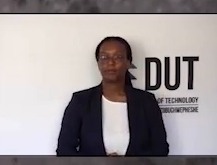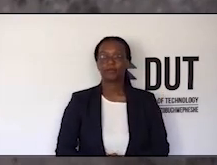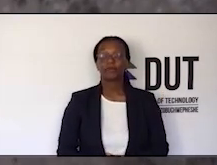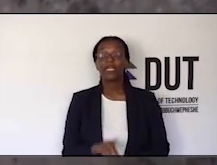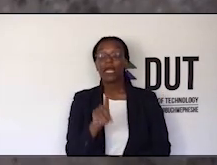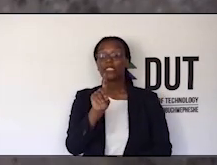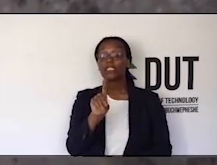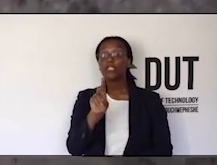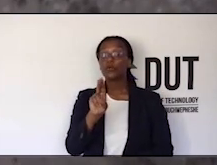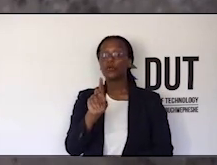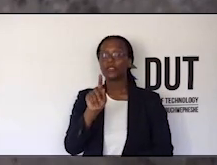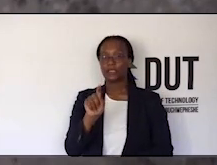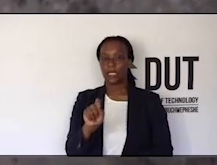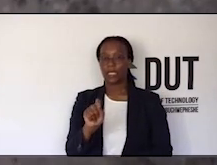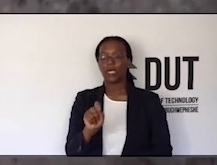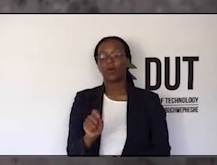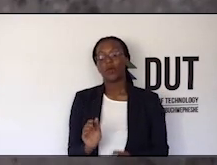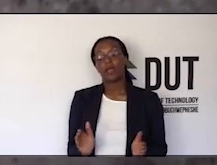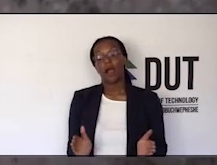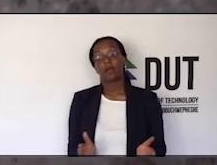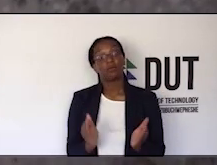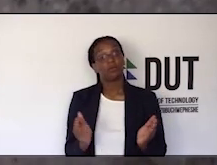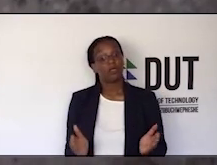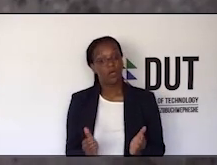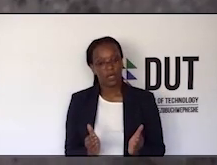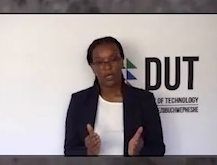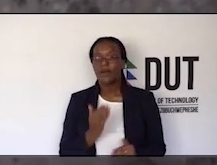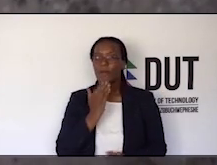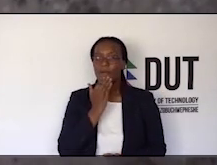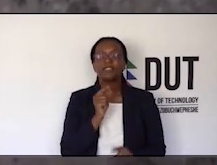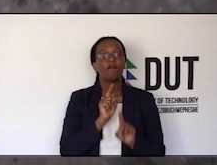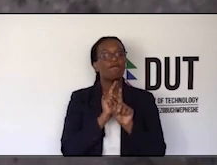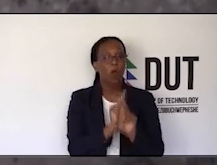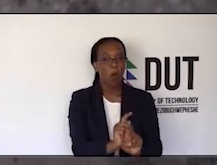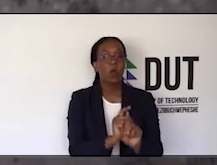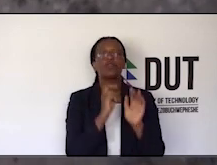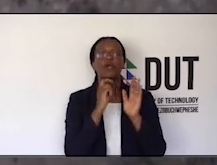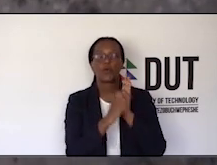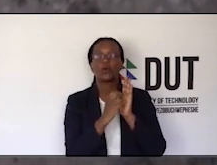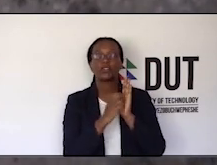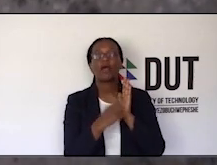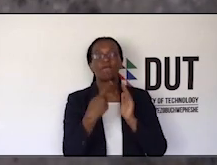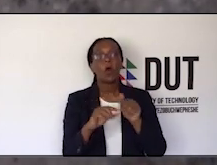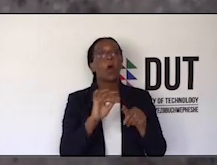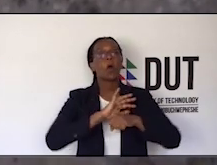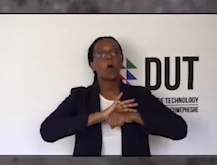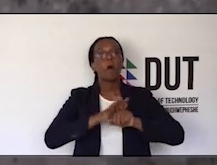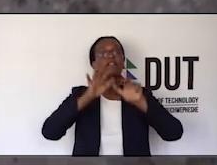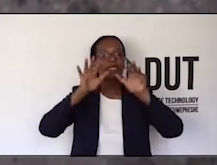At DUT, we encourage you to adhere to all COVID-19 protocols.